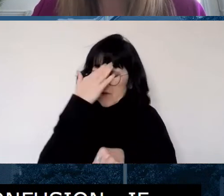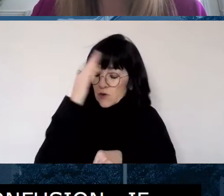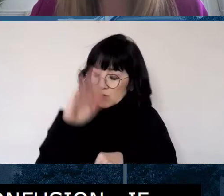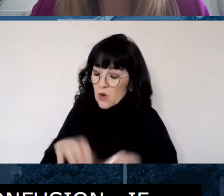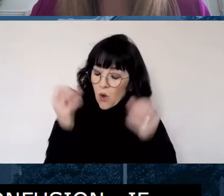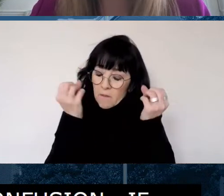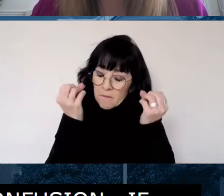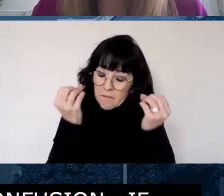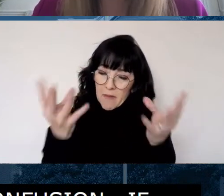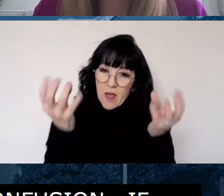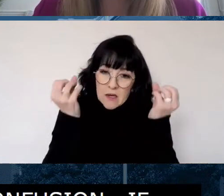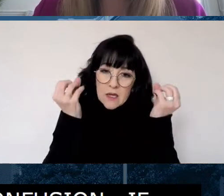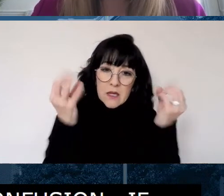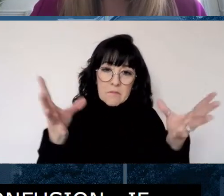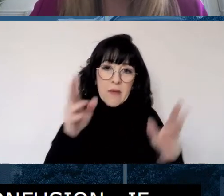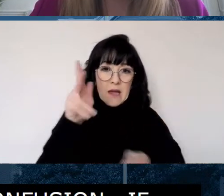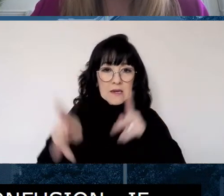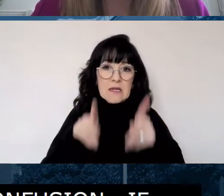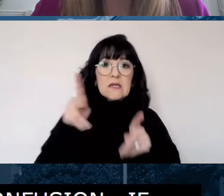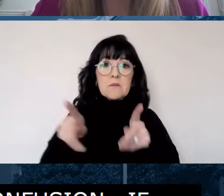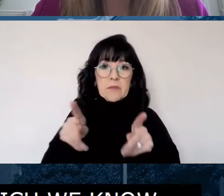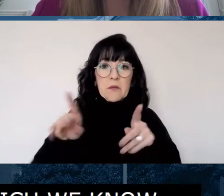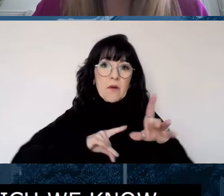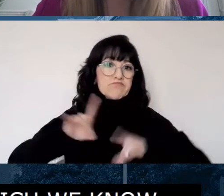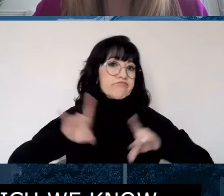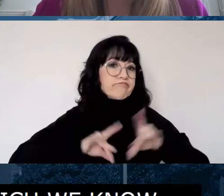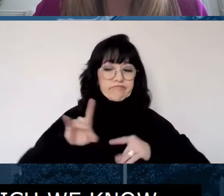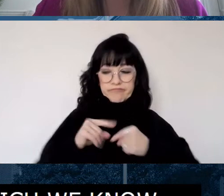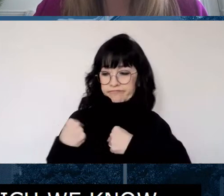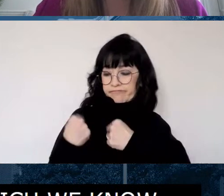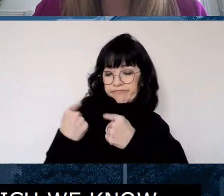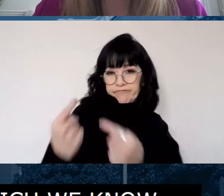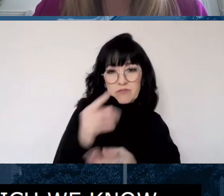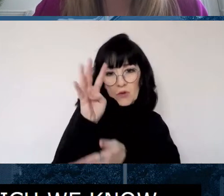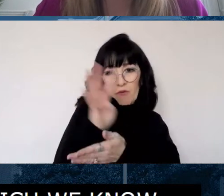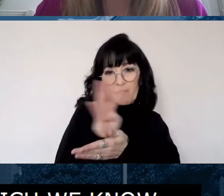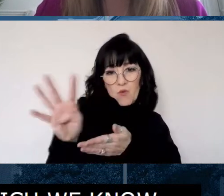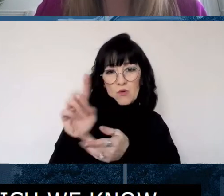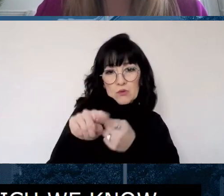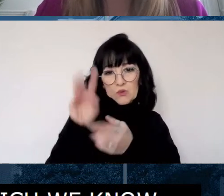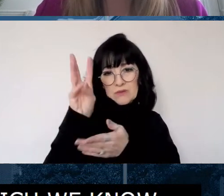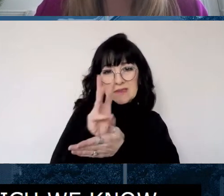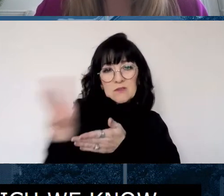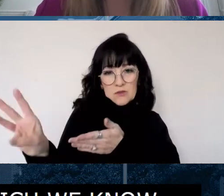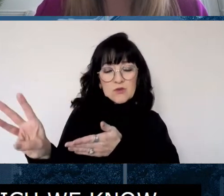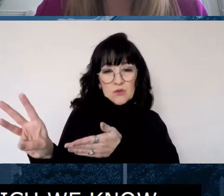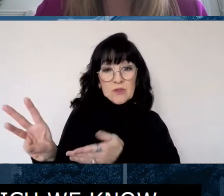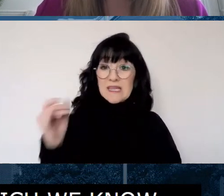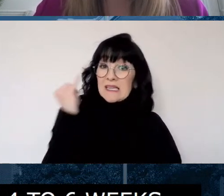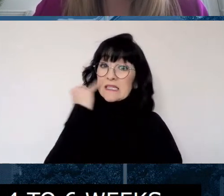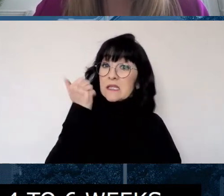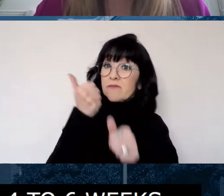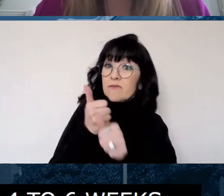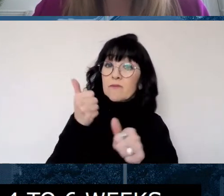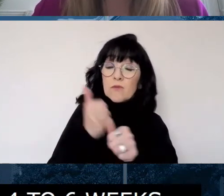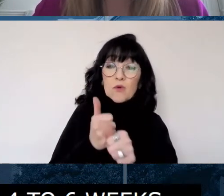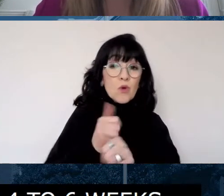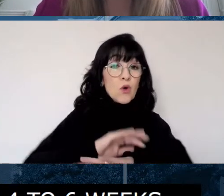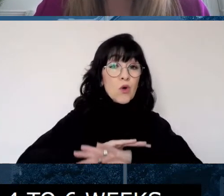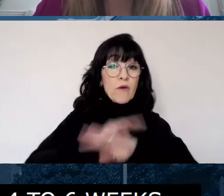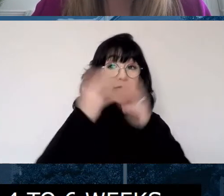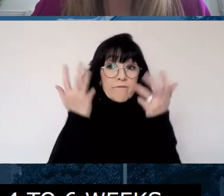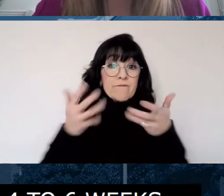in the last 4 to 6 weeks, as long as you are no longer in quarantine